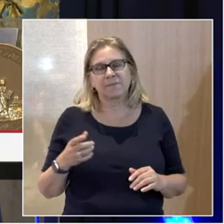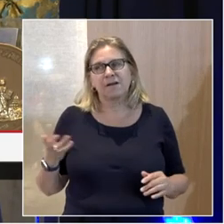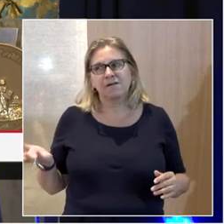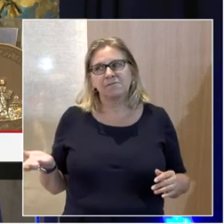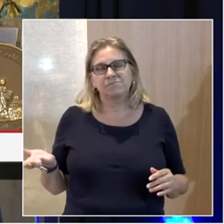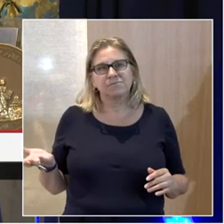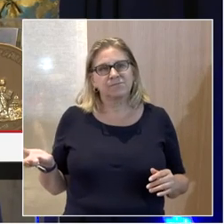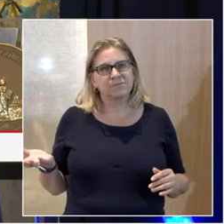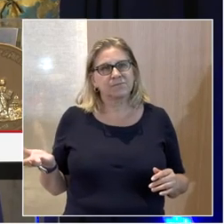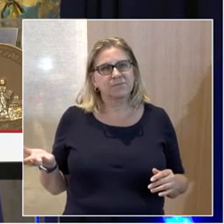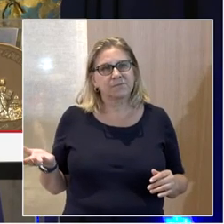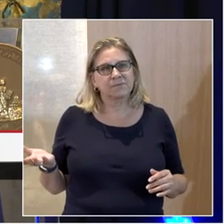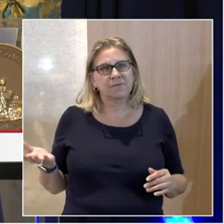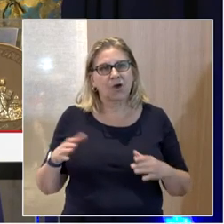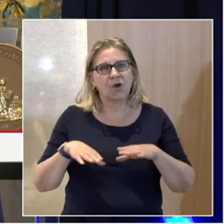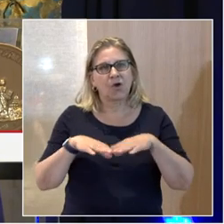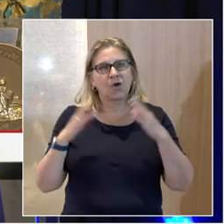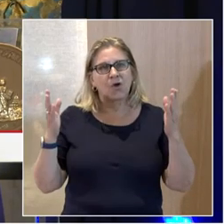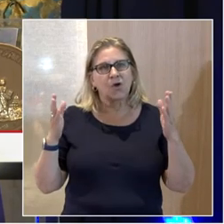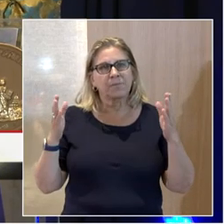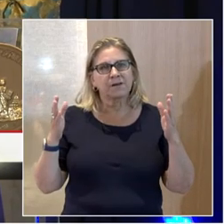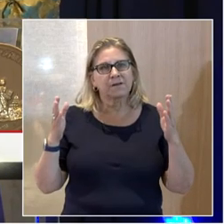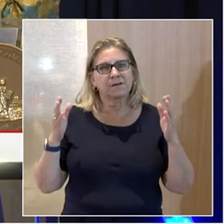Copenhagen Meatpacking District,